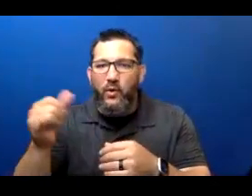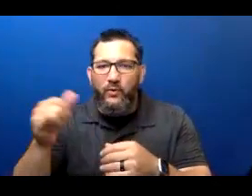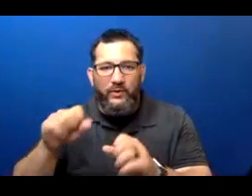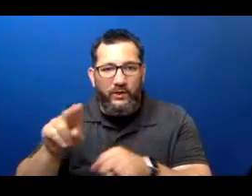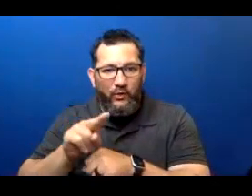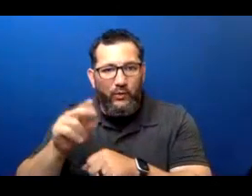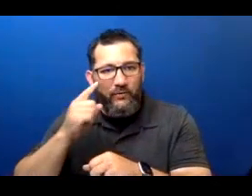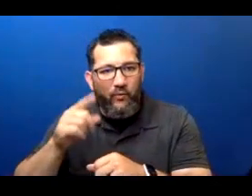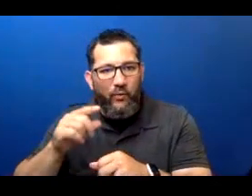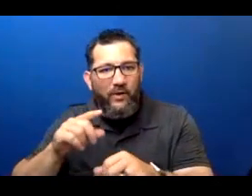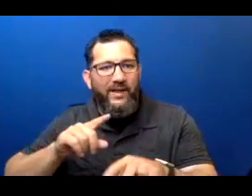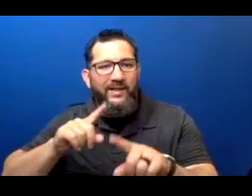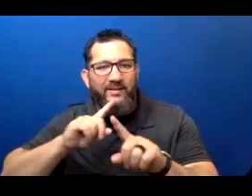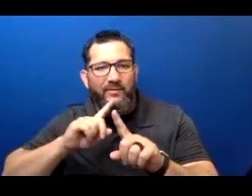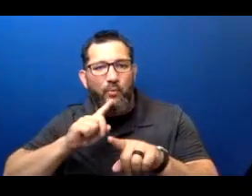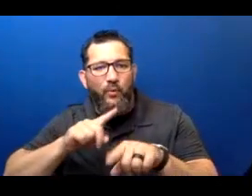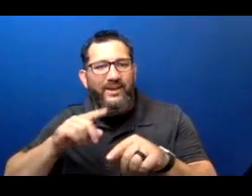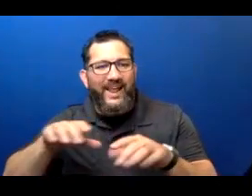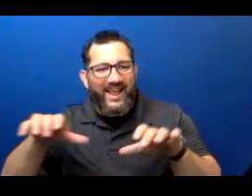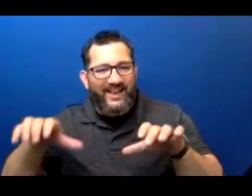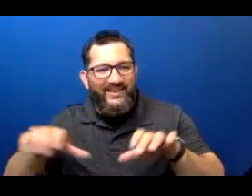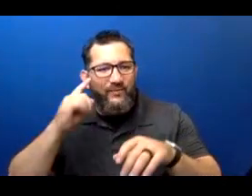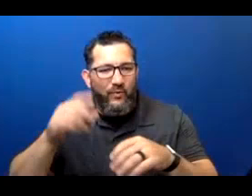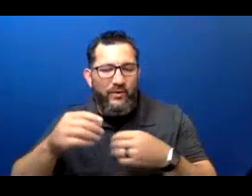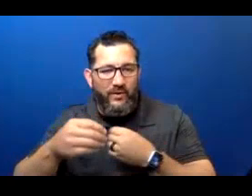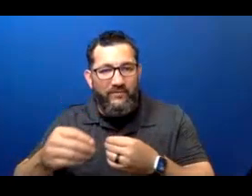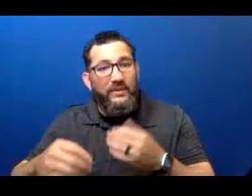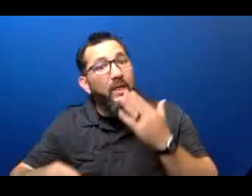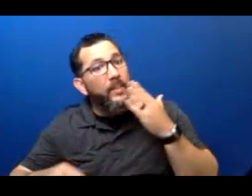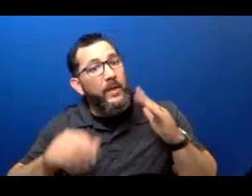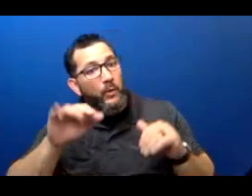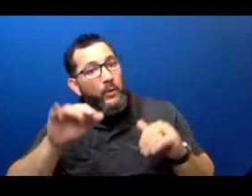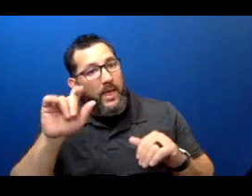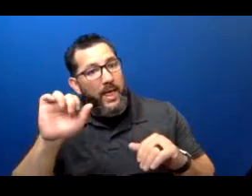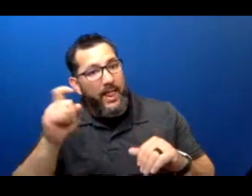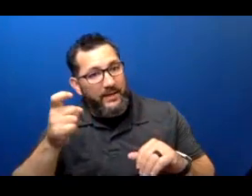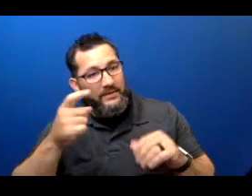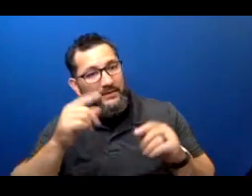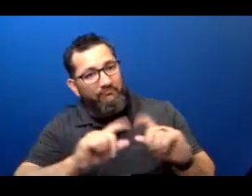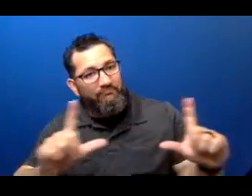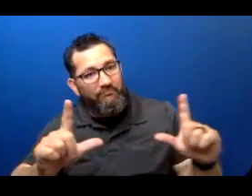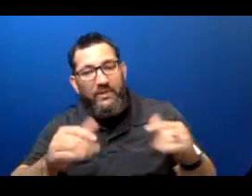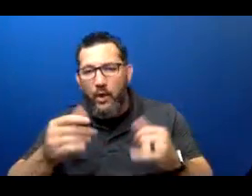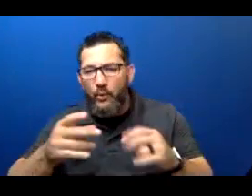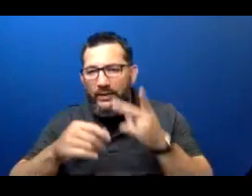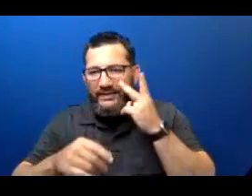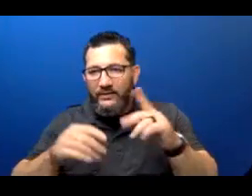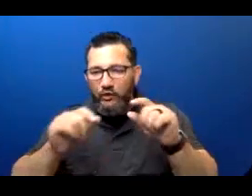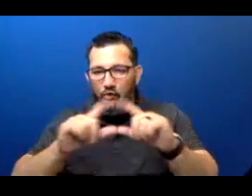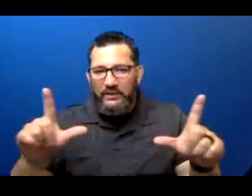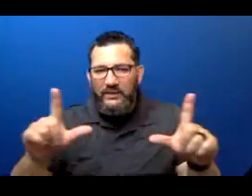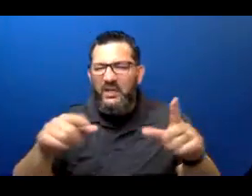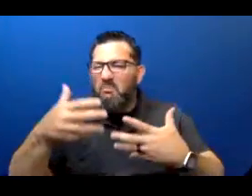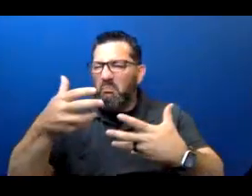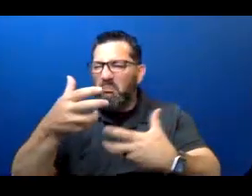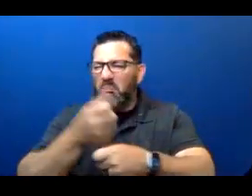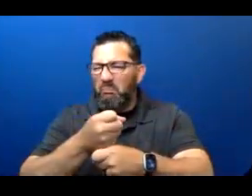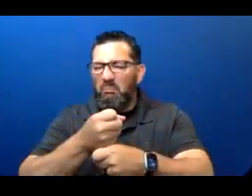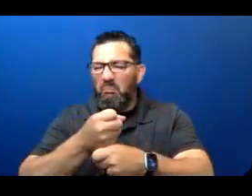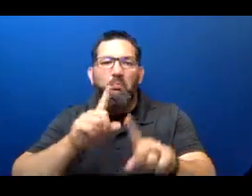So I think we can move to thank you very much, Alex. You have on your screen right now the abbreviated version of our